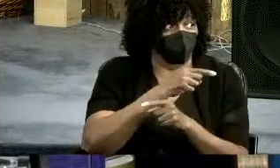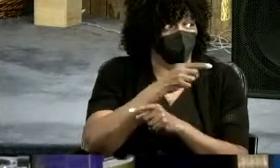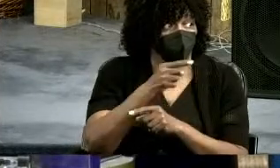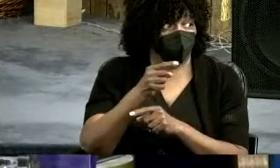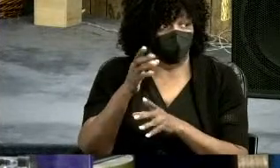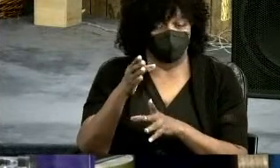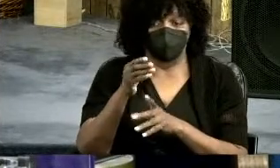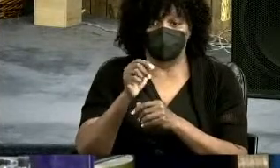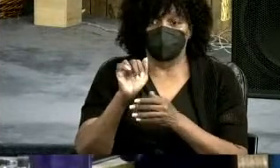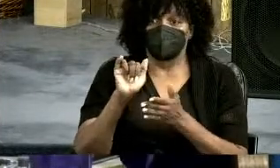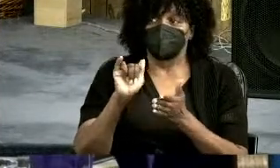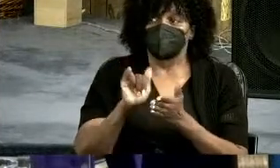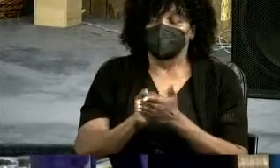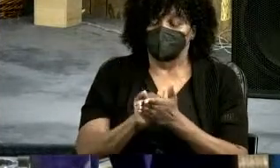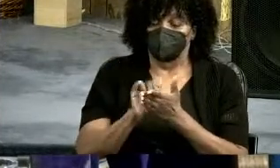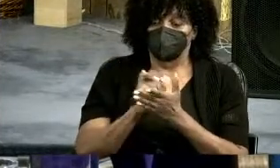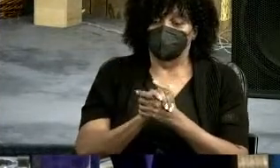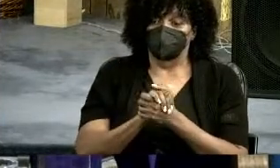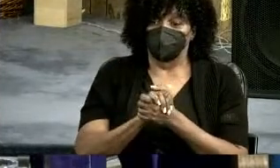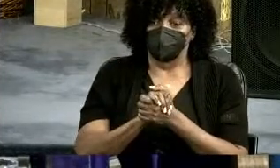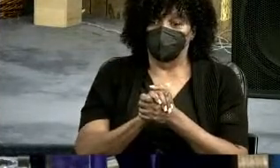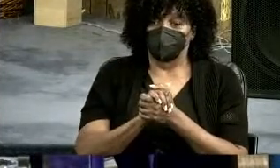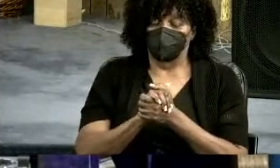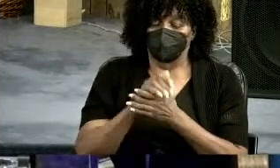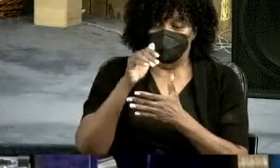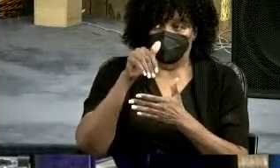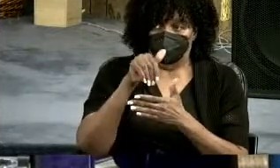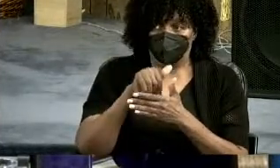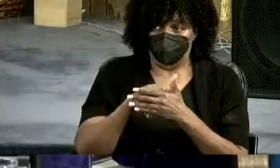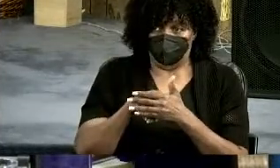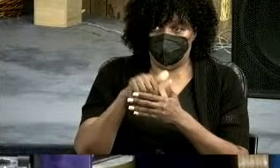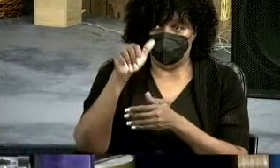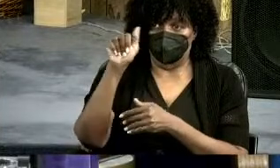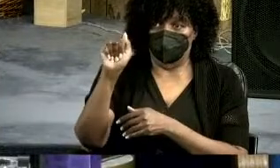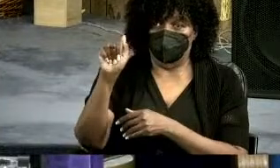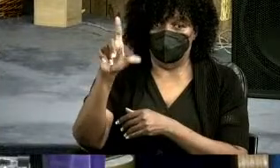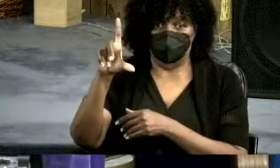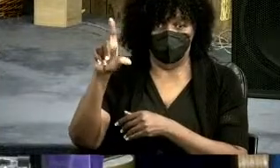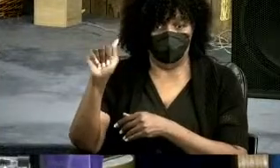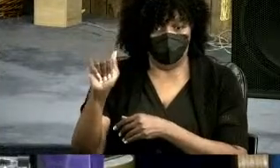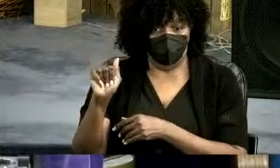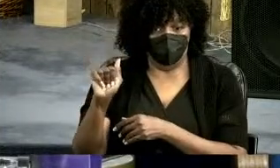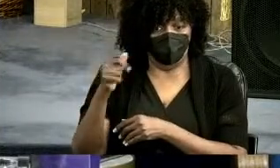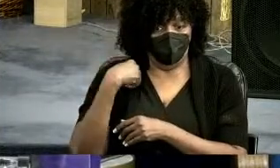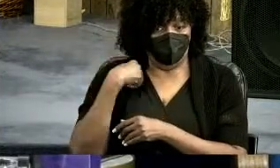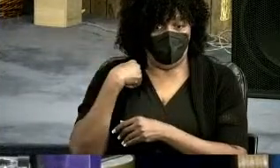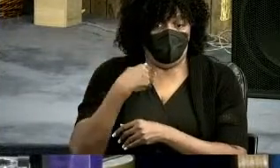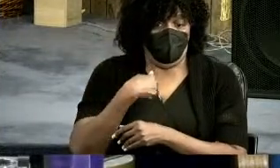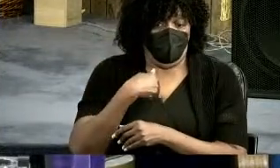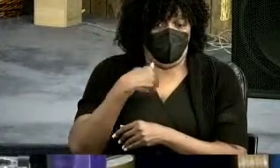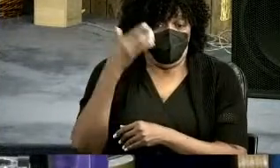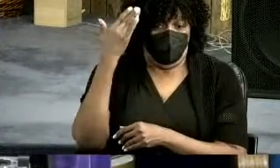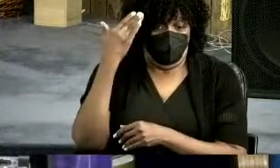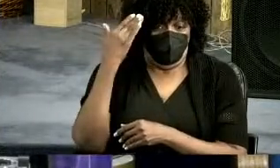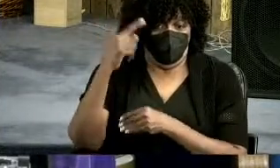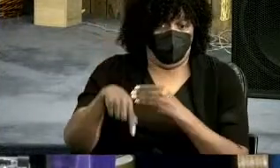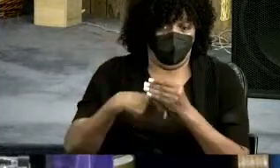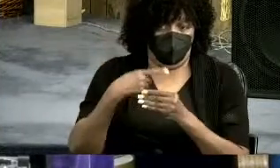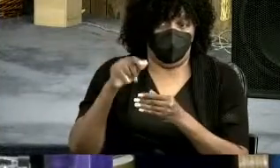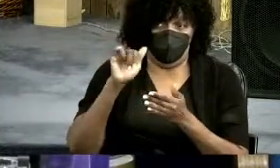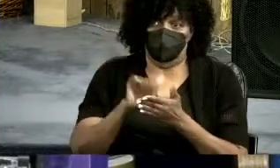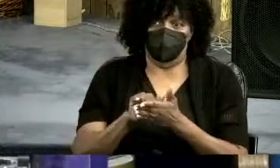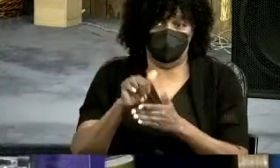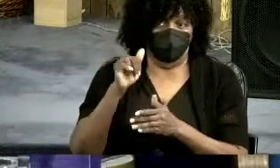He's going to be the senior pastor down there in Birmingham. But, you know, as I said before, I already knew this about Southeast. Y'all can't